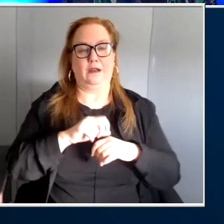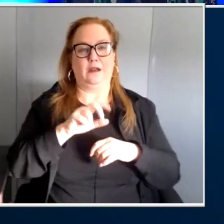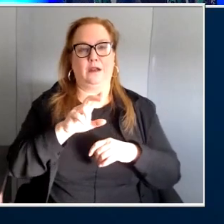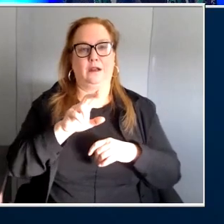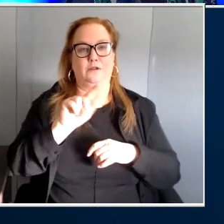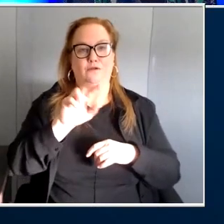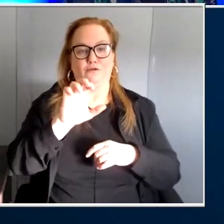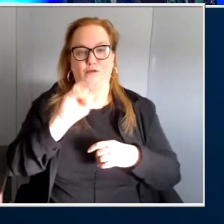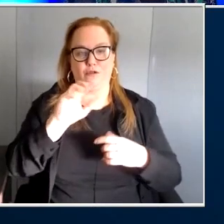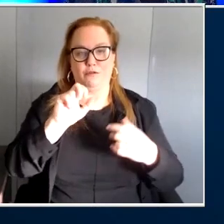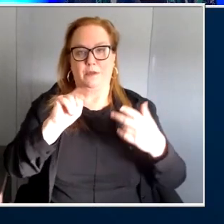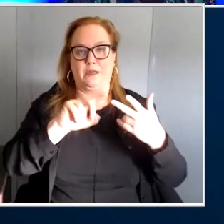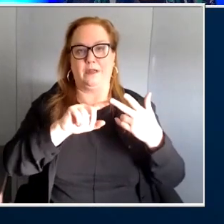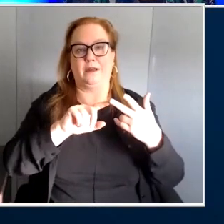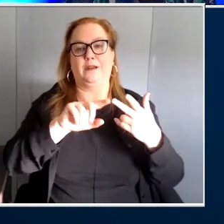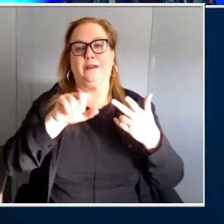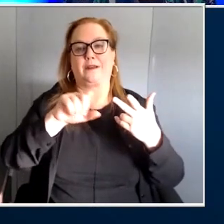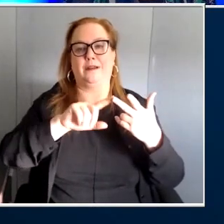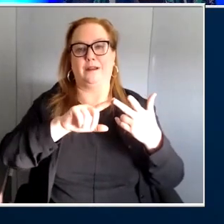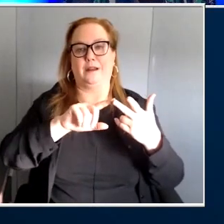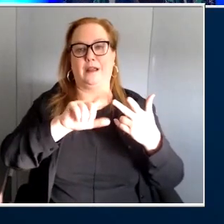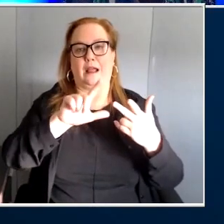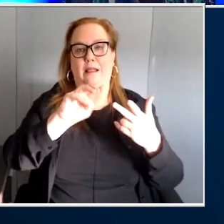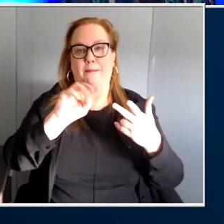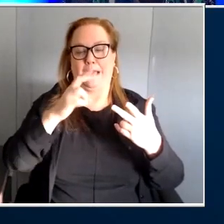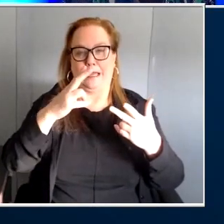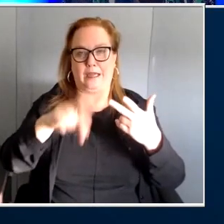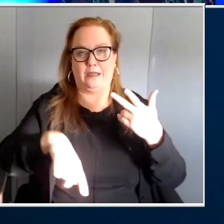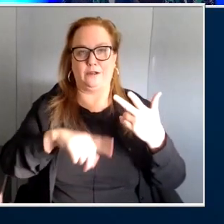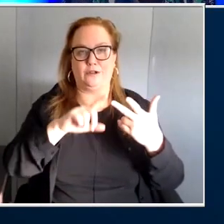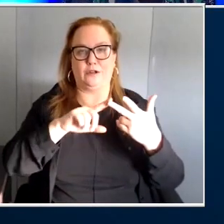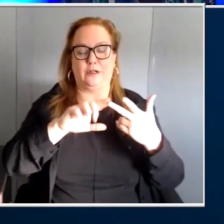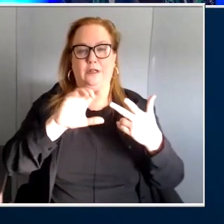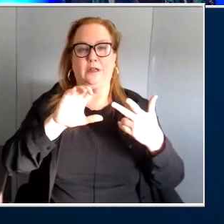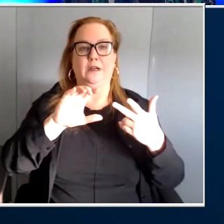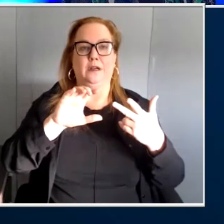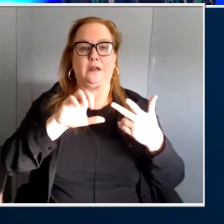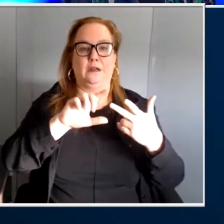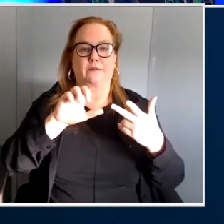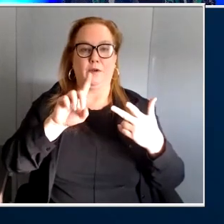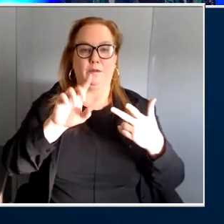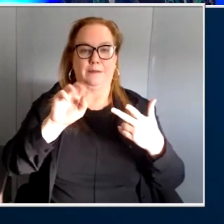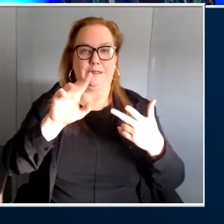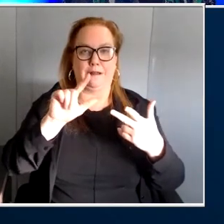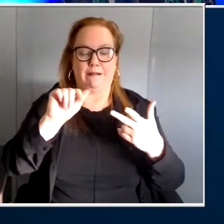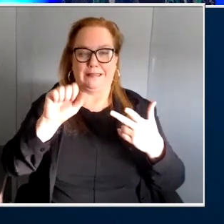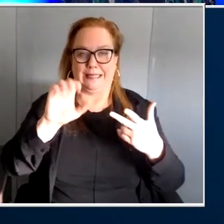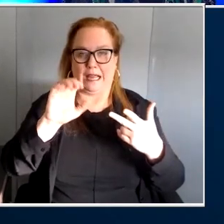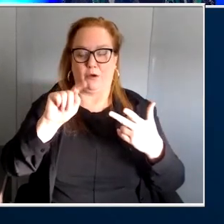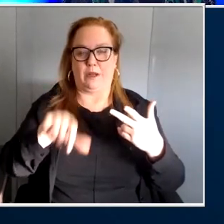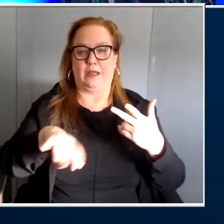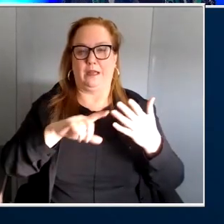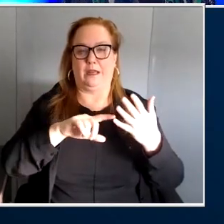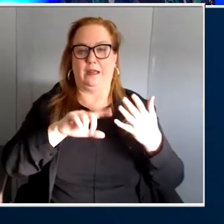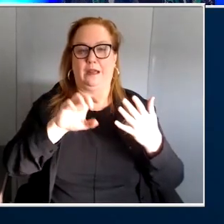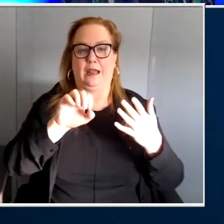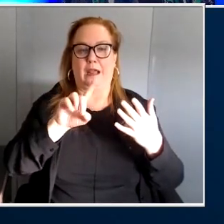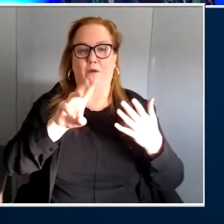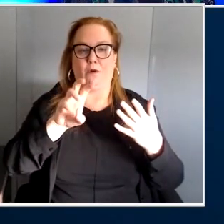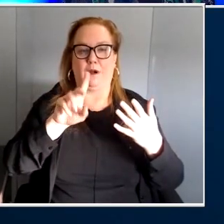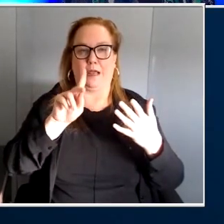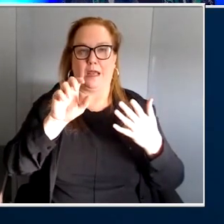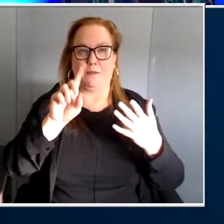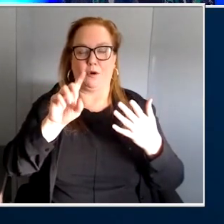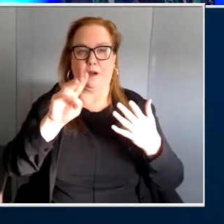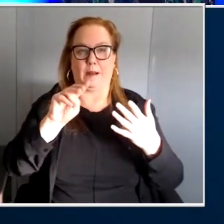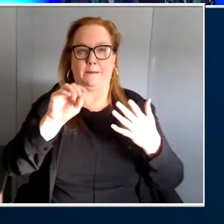Jeffrey Scrimshire, Infectious Disease Physician at LMH and Chief Public Health Officer for Douglas County, Dr. Edward Kammerer, Chief Medical Officer at Mosaic and